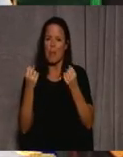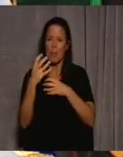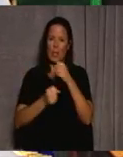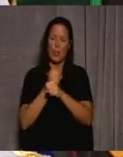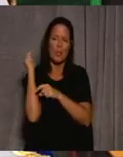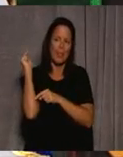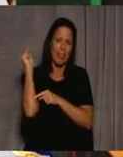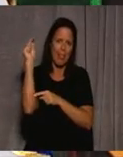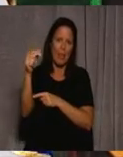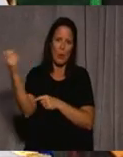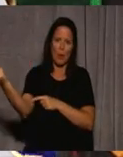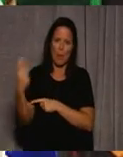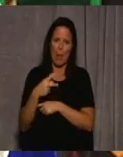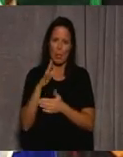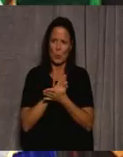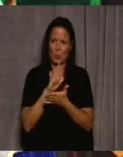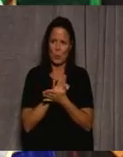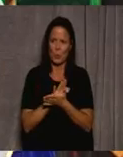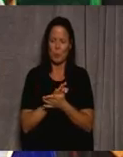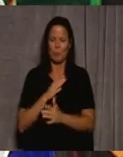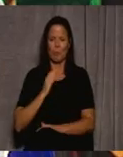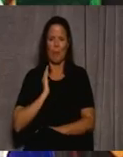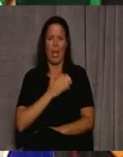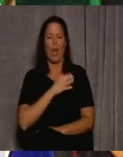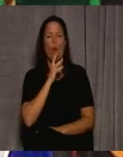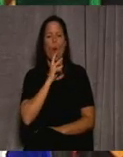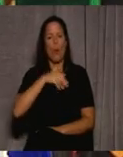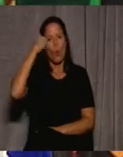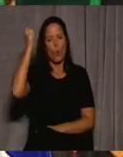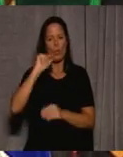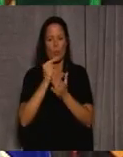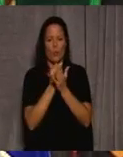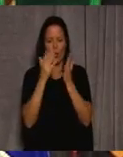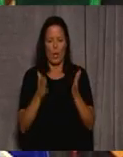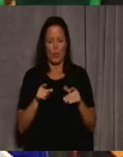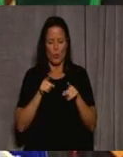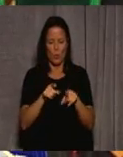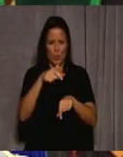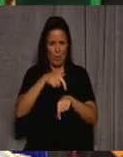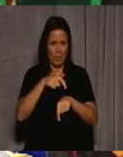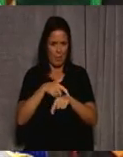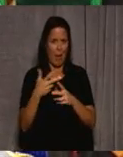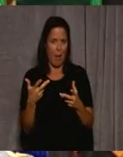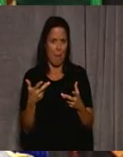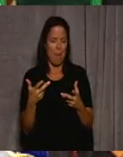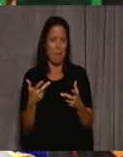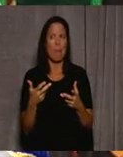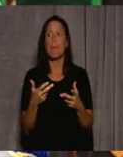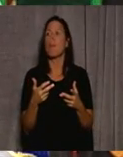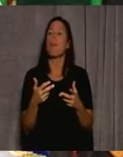later. Our oldest graduate doing this commencement ceremony is